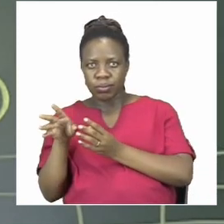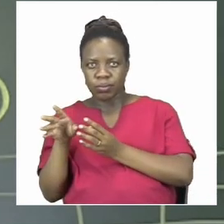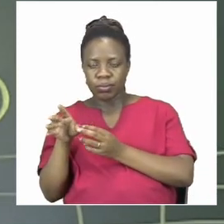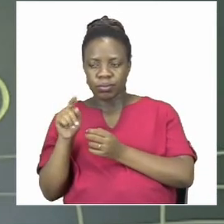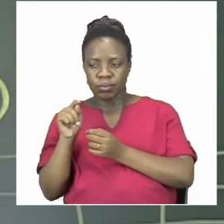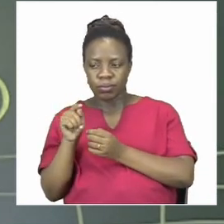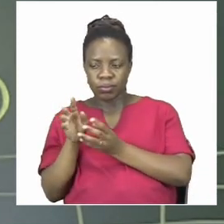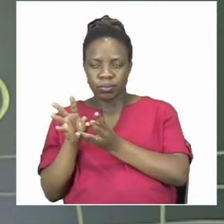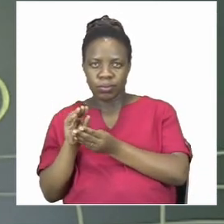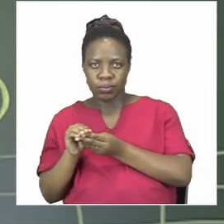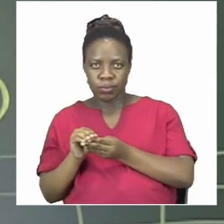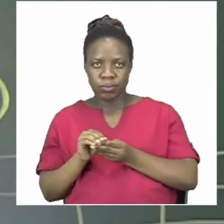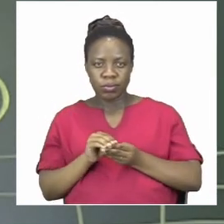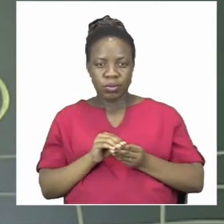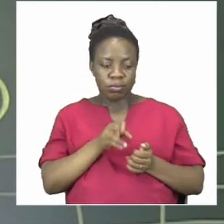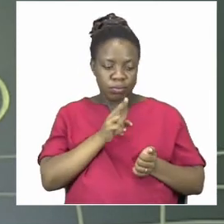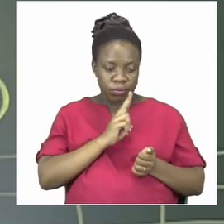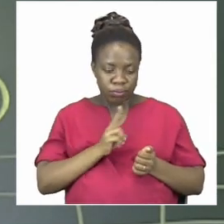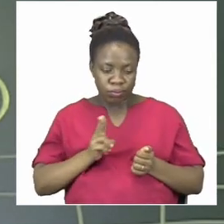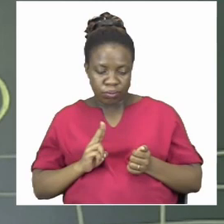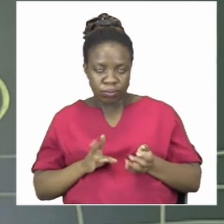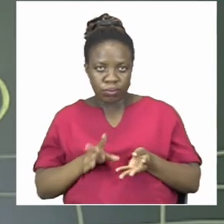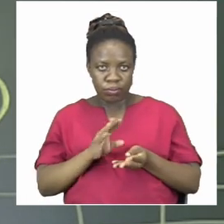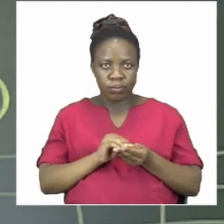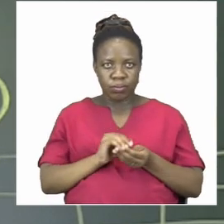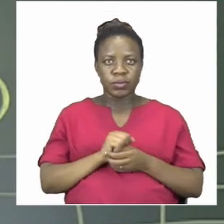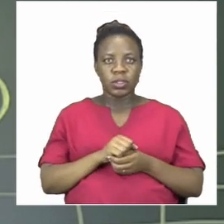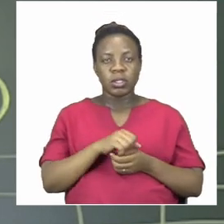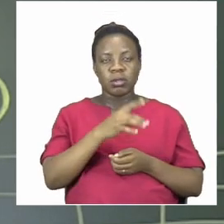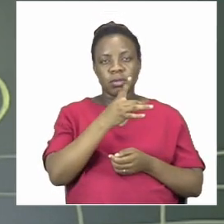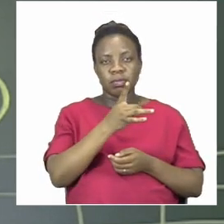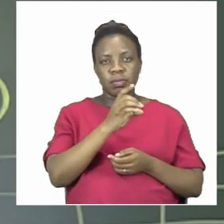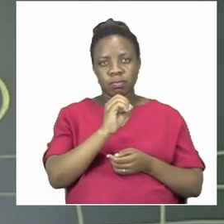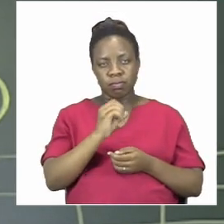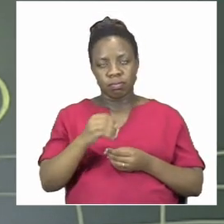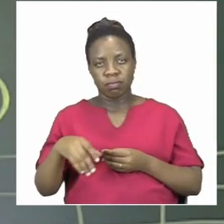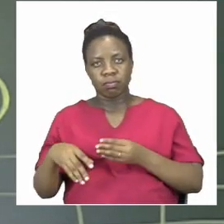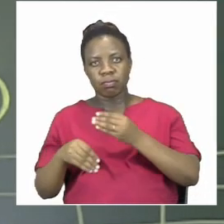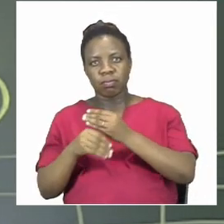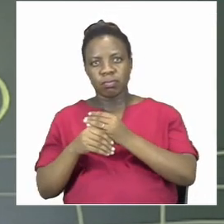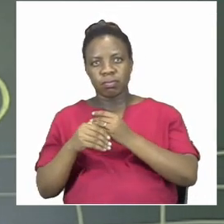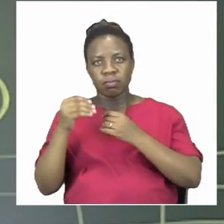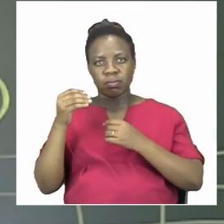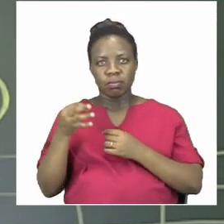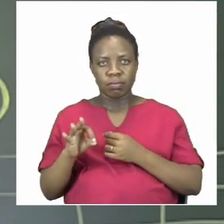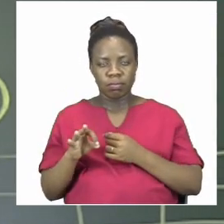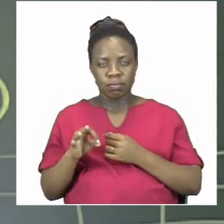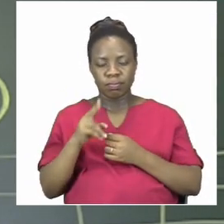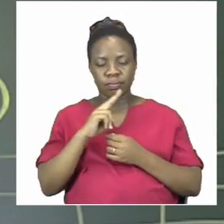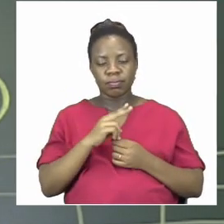our units. And now we add them together and the answer is